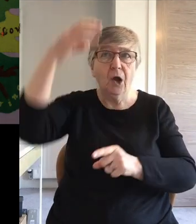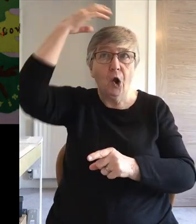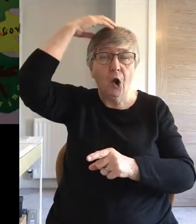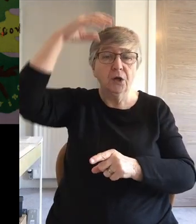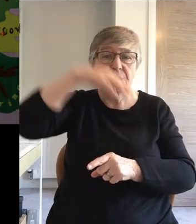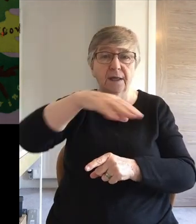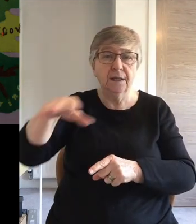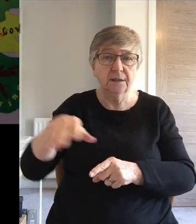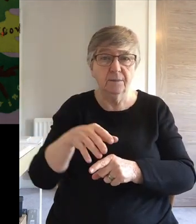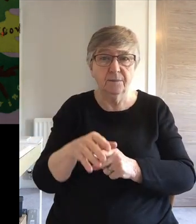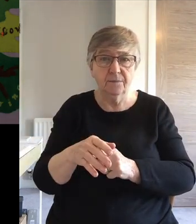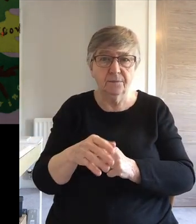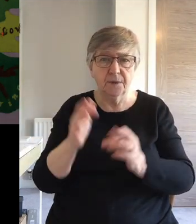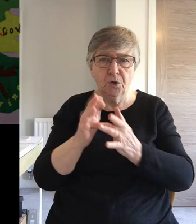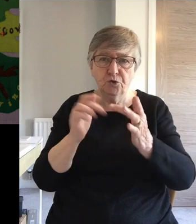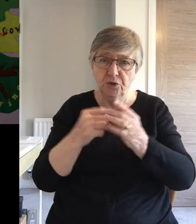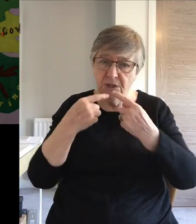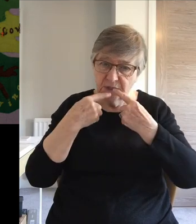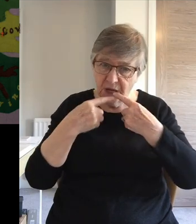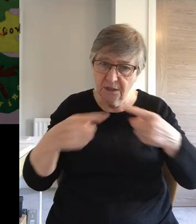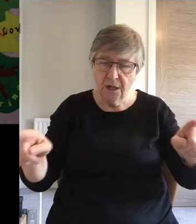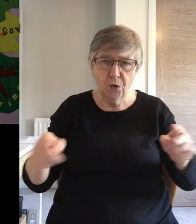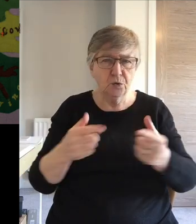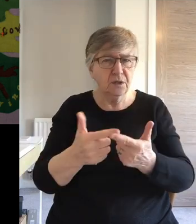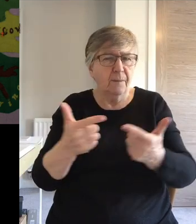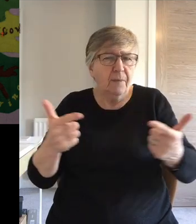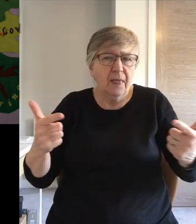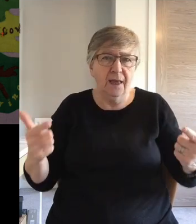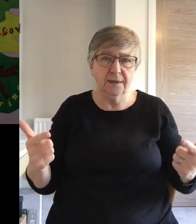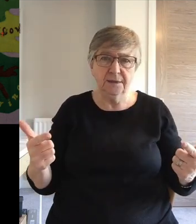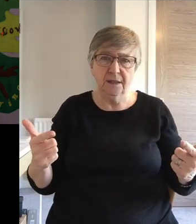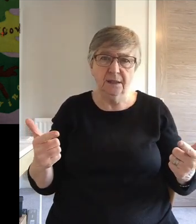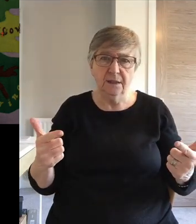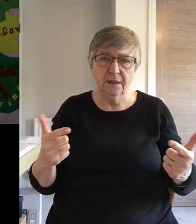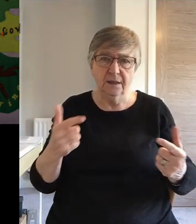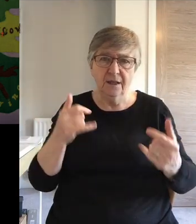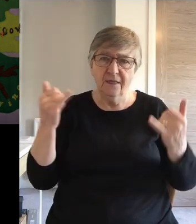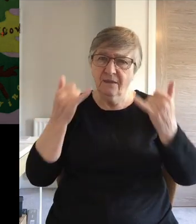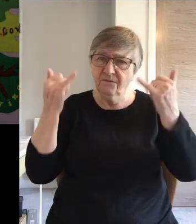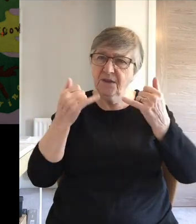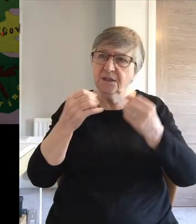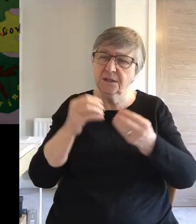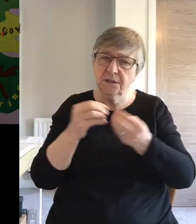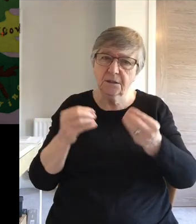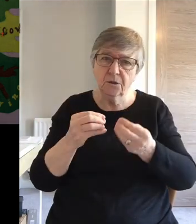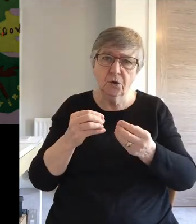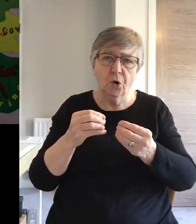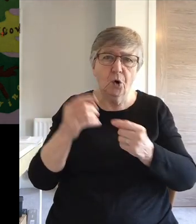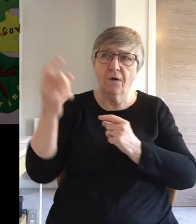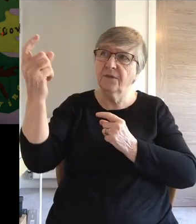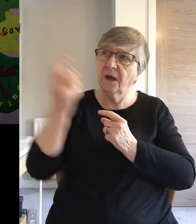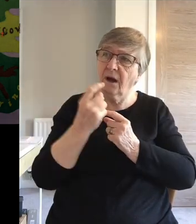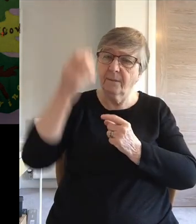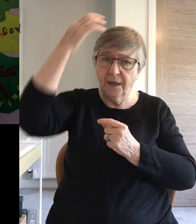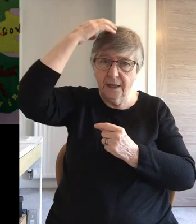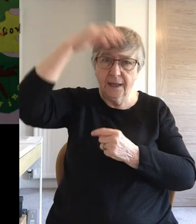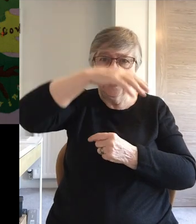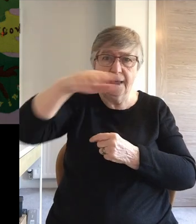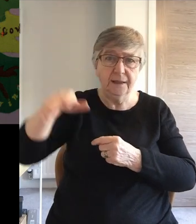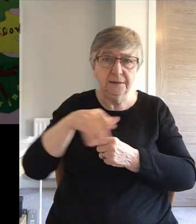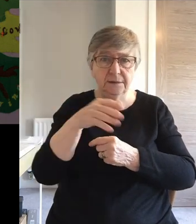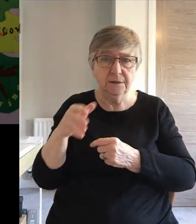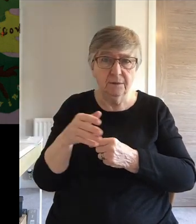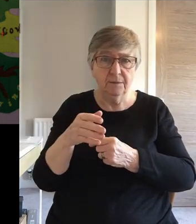God. Jesus announced then the plenty, the feast of the coming kingdom of God, and he brought it